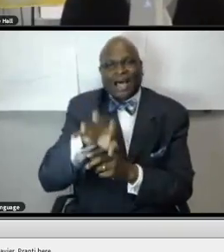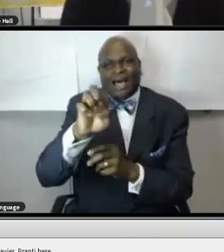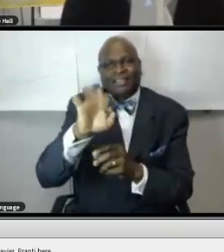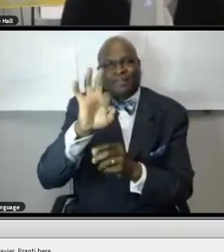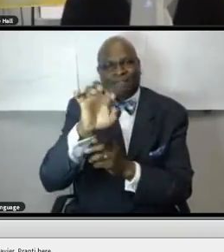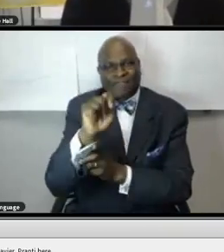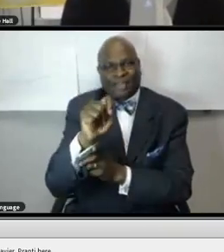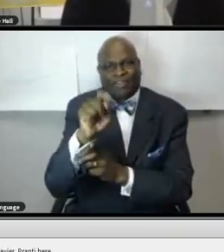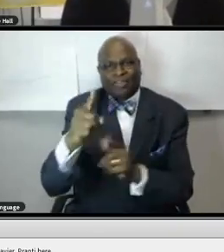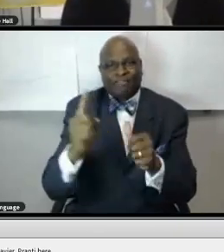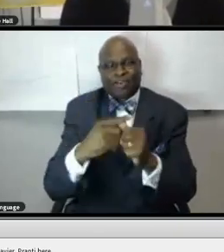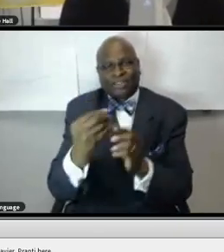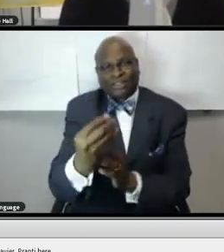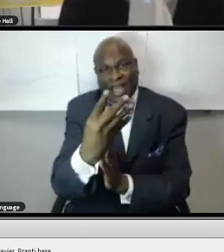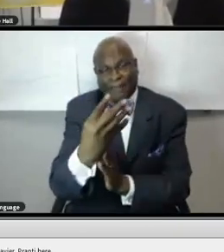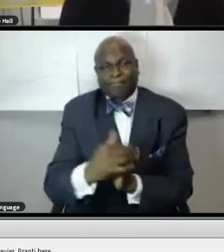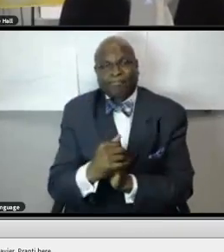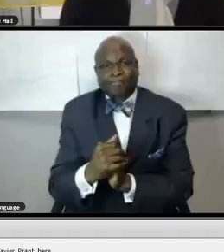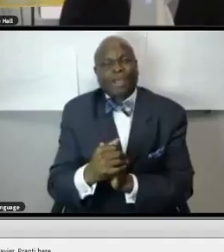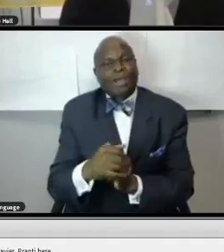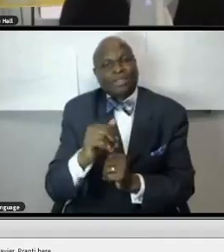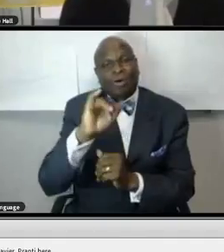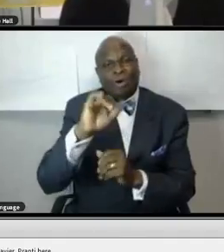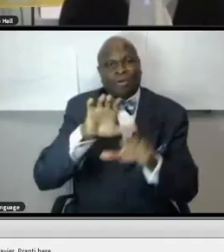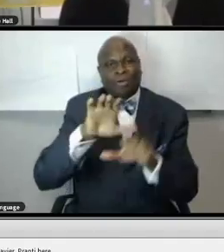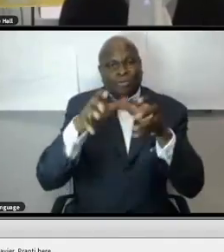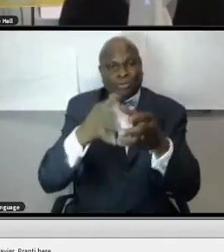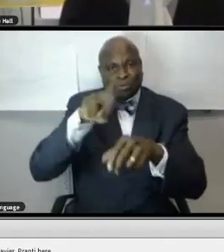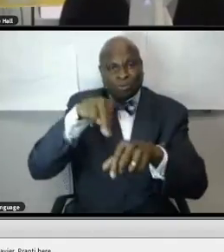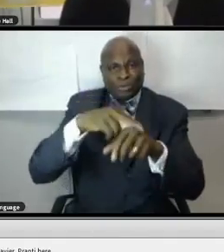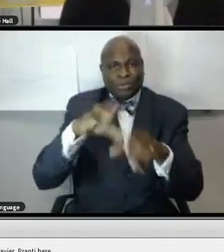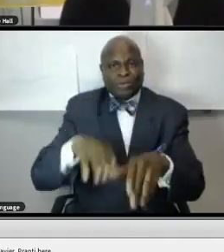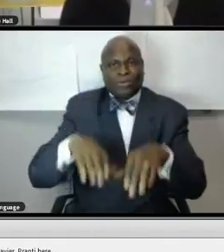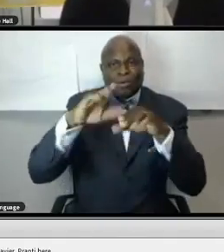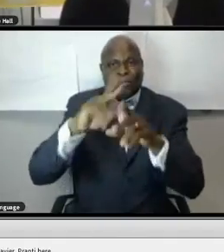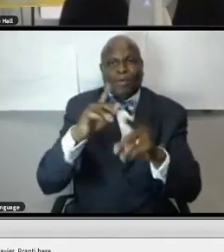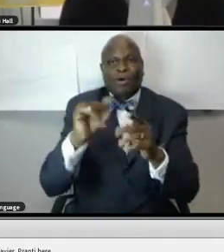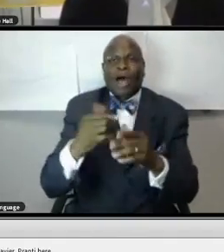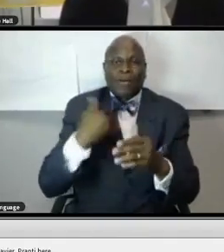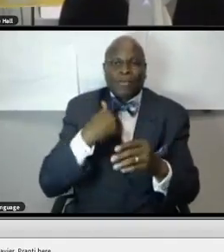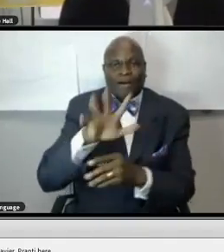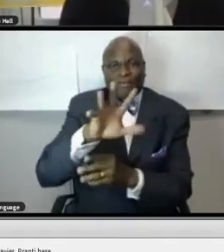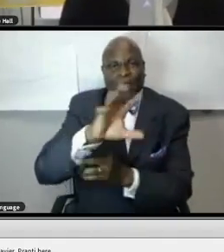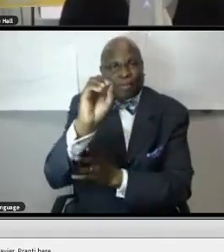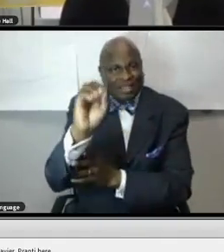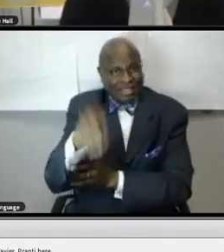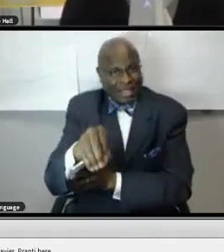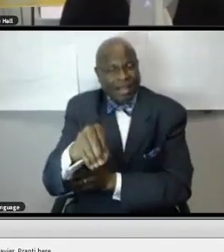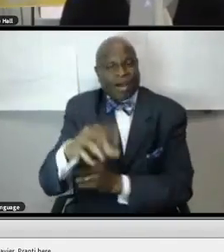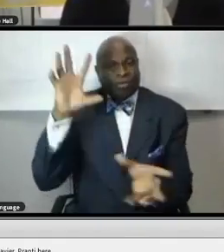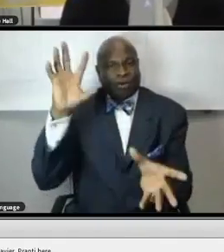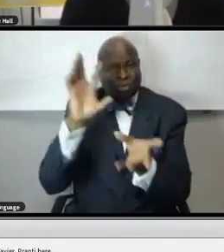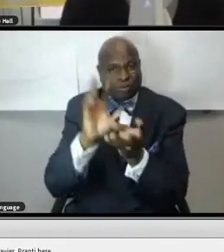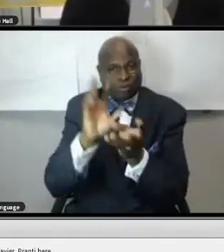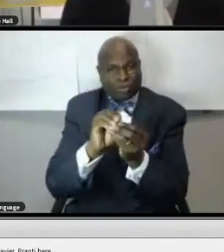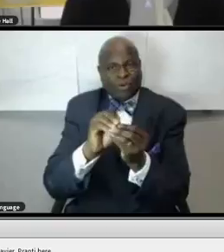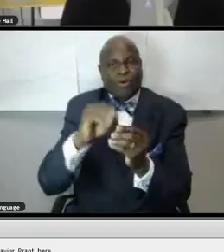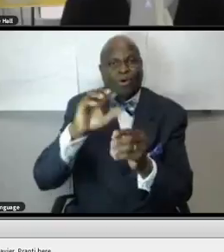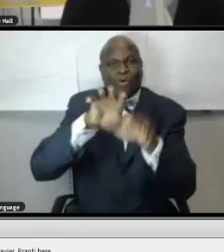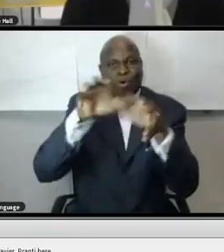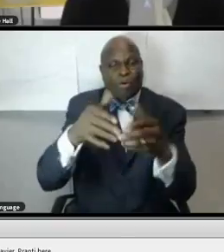here on this first slide. So Indigenous people, roughly speaking, make up about 5% of the